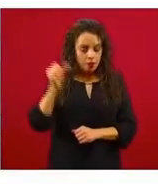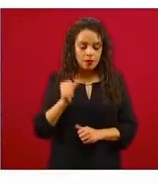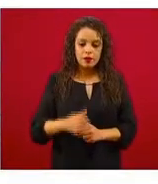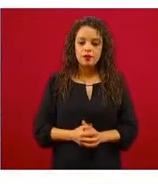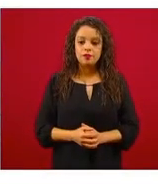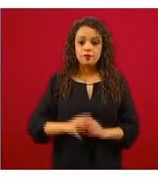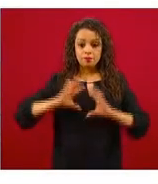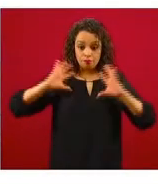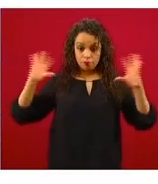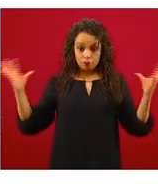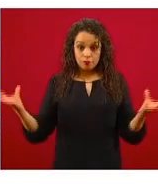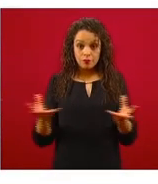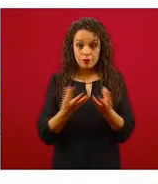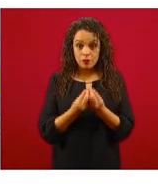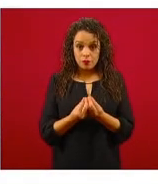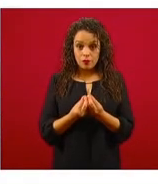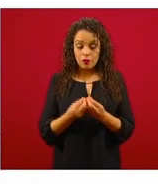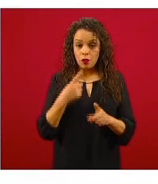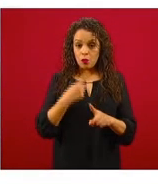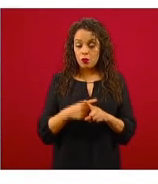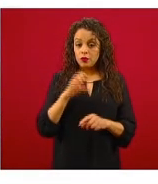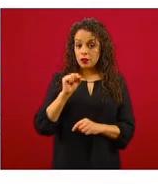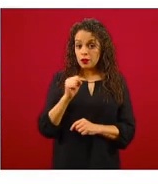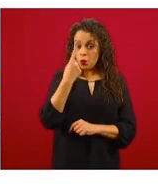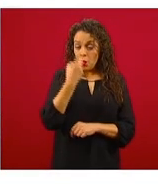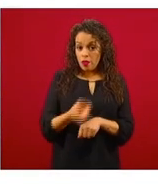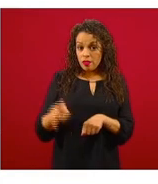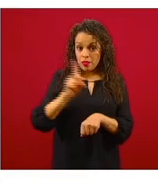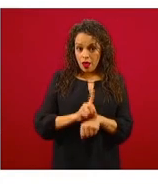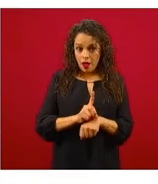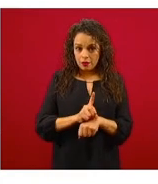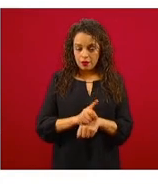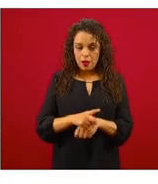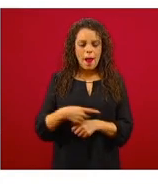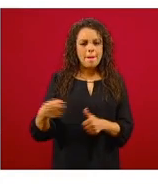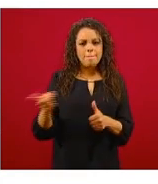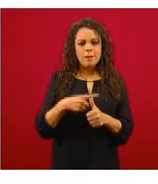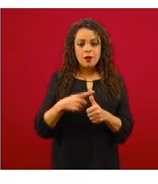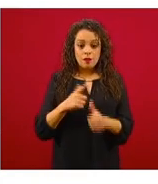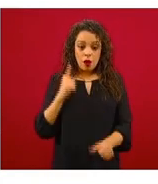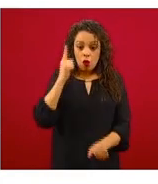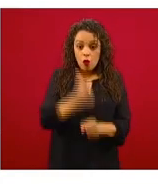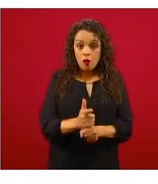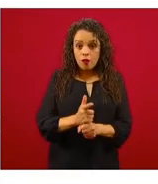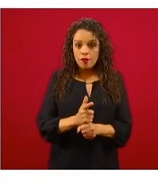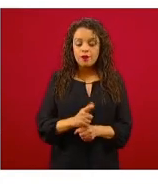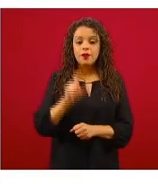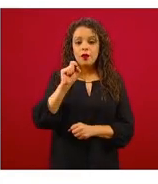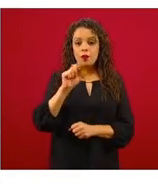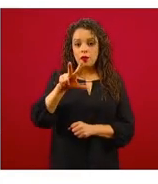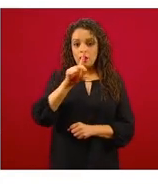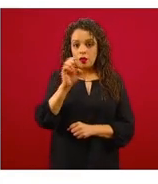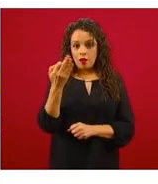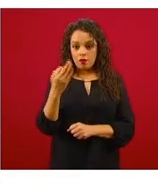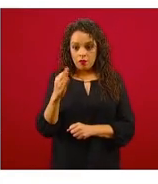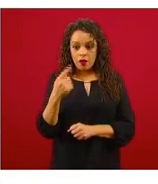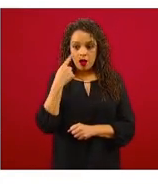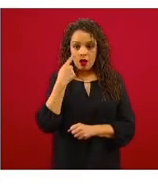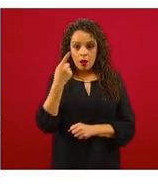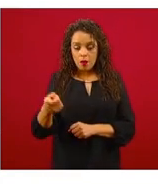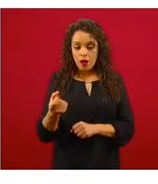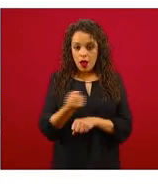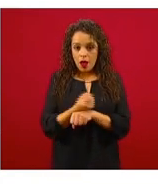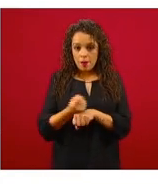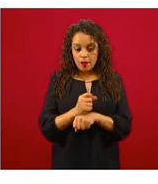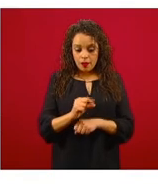The second point is the cumulative cases from the very first day of the pandemic in our country, which is February 28th, meaning